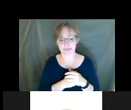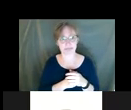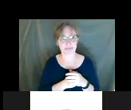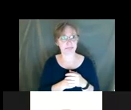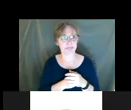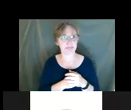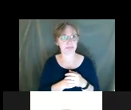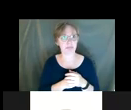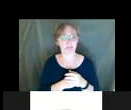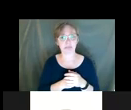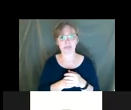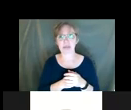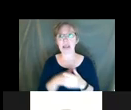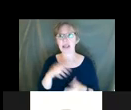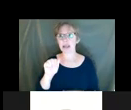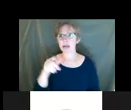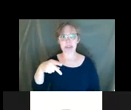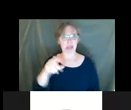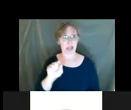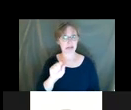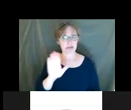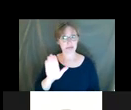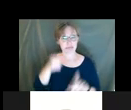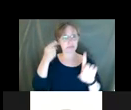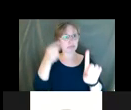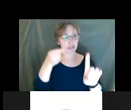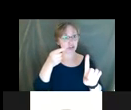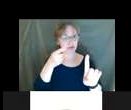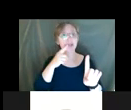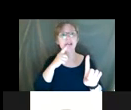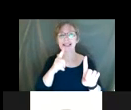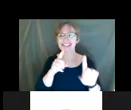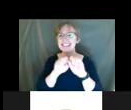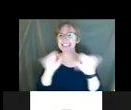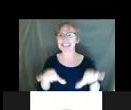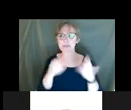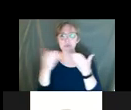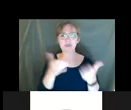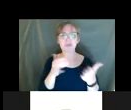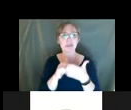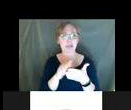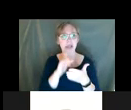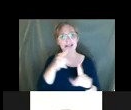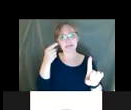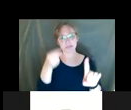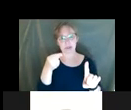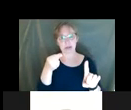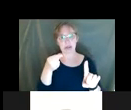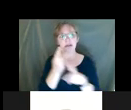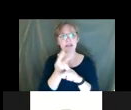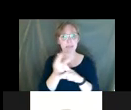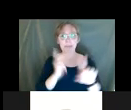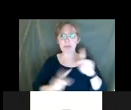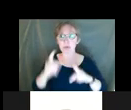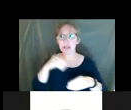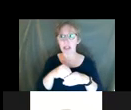The mission of APS is a system of services aimed at maintaining individuals in the community as long